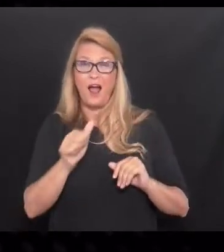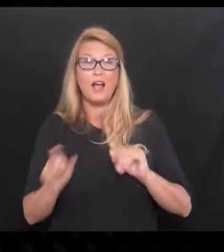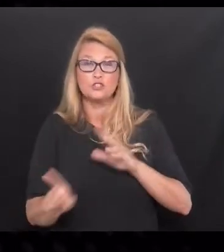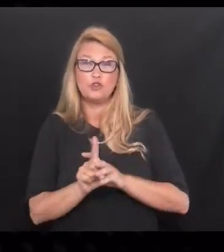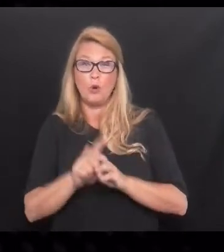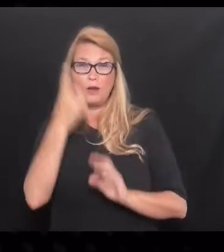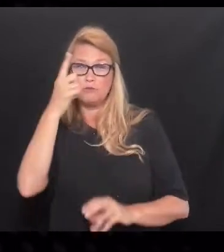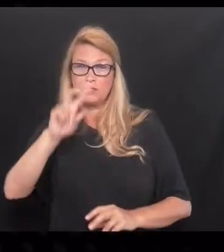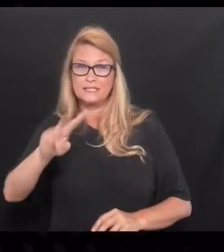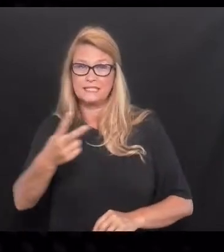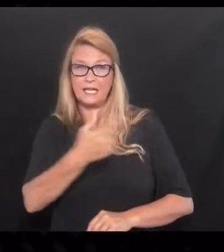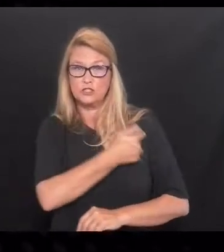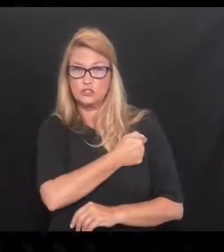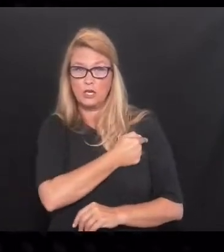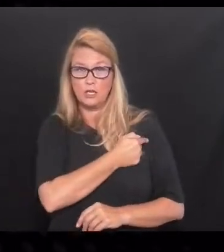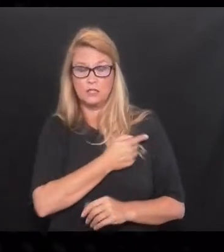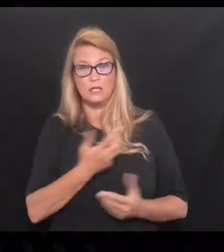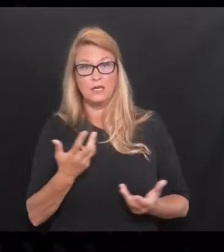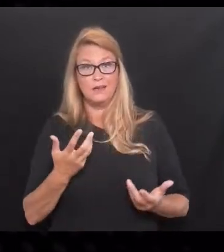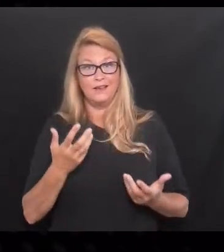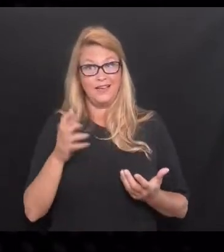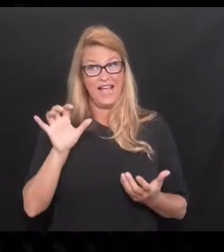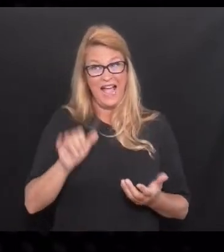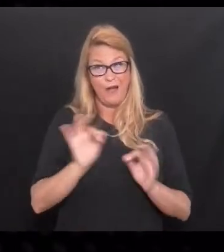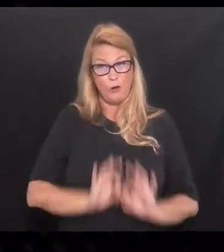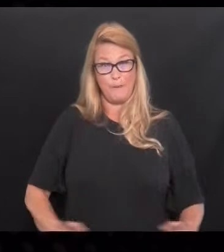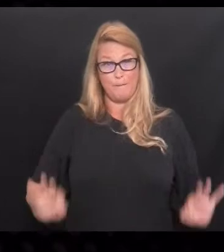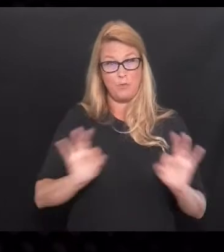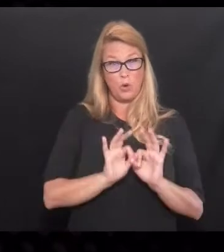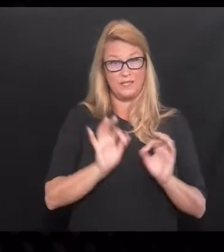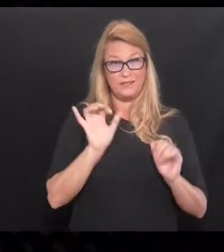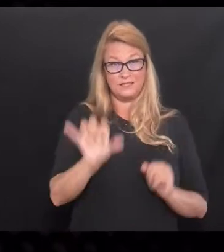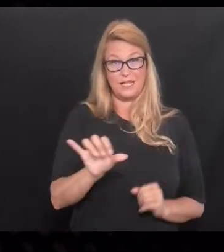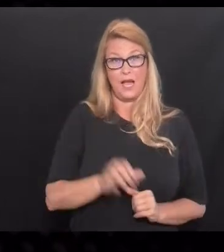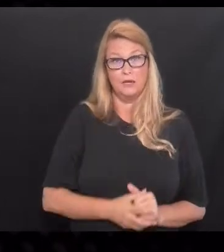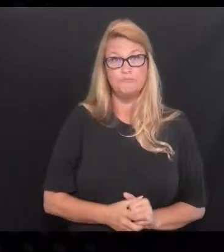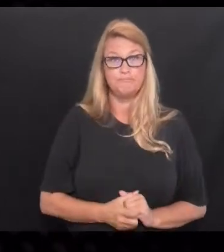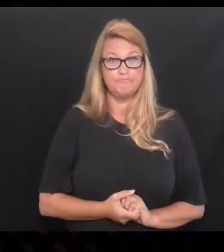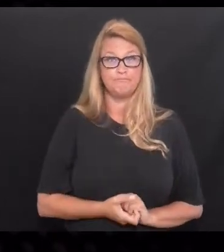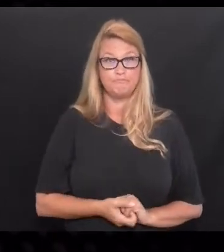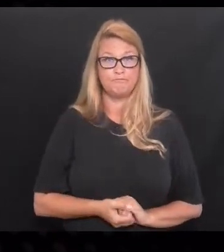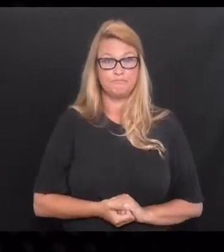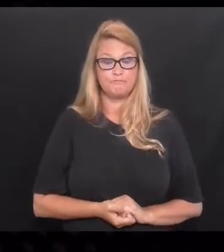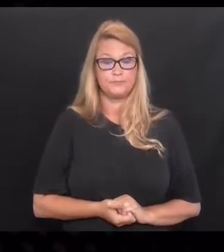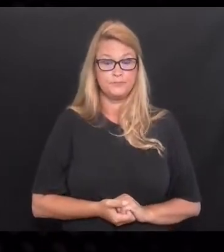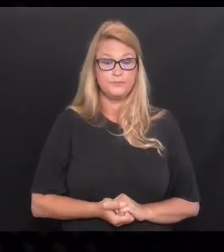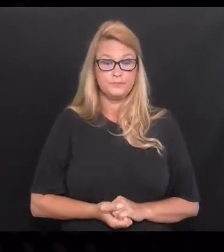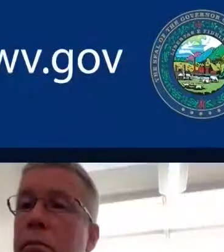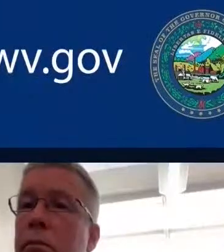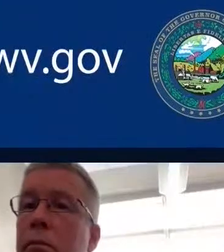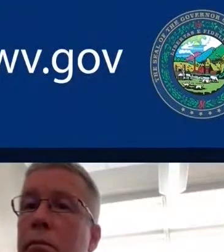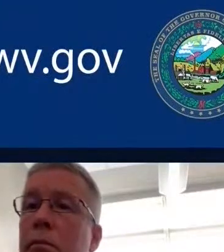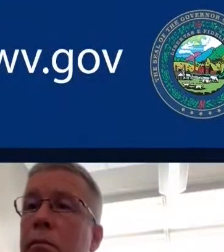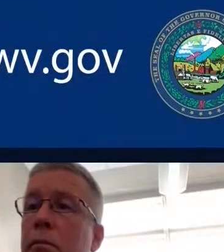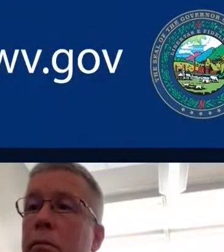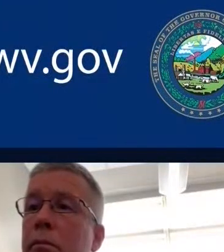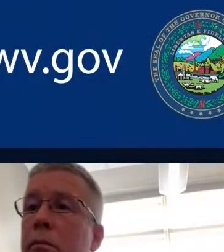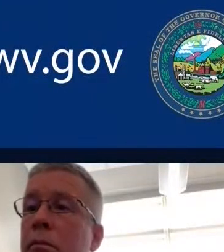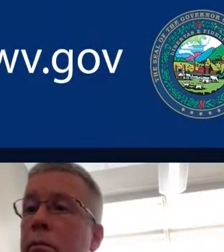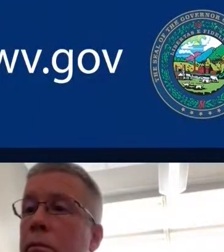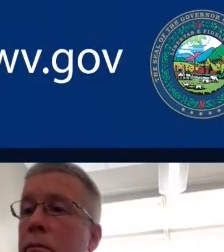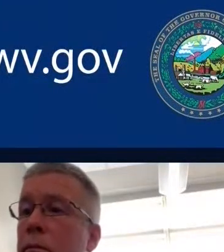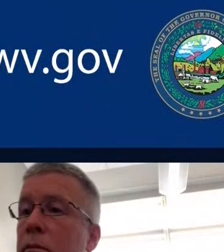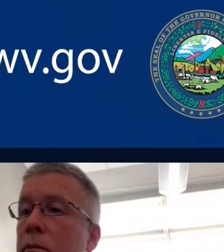is that and in those numbers? Maybe Dr. Amjad,